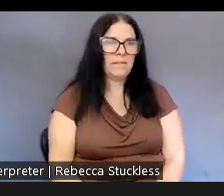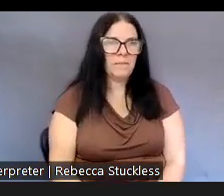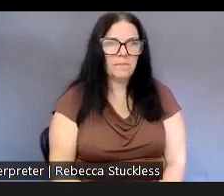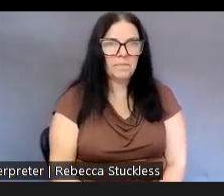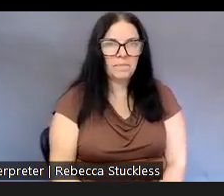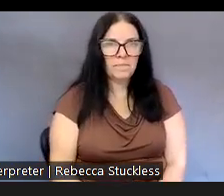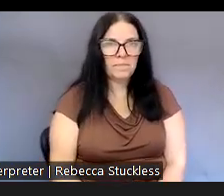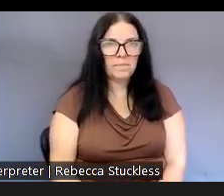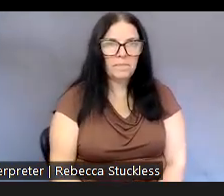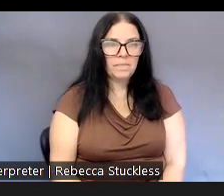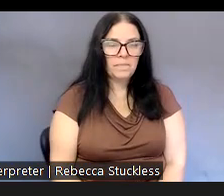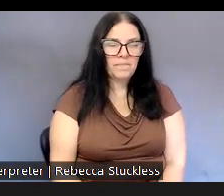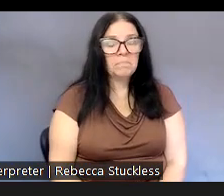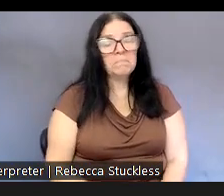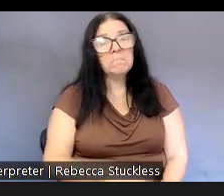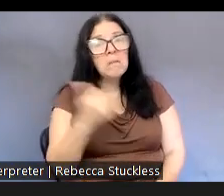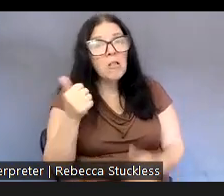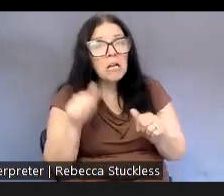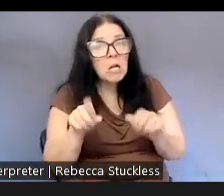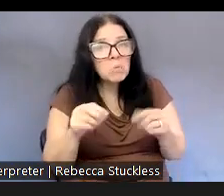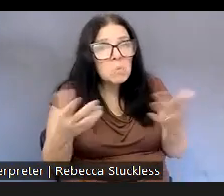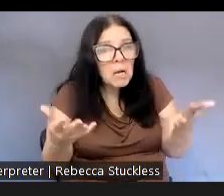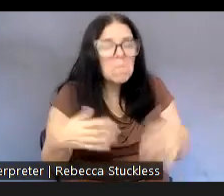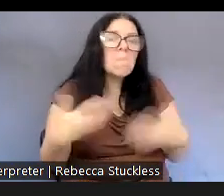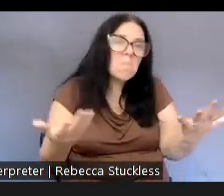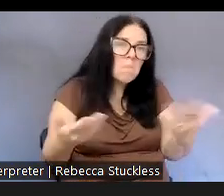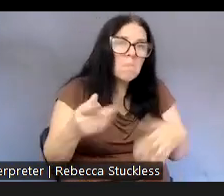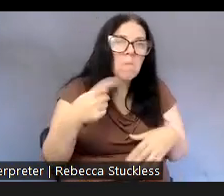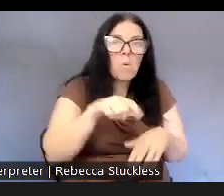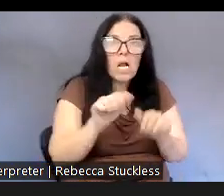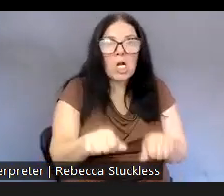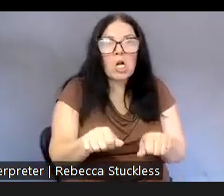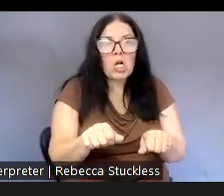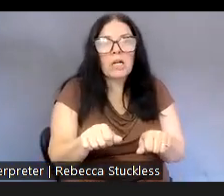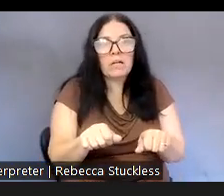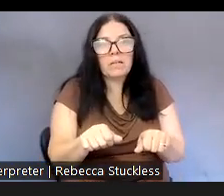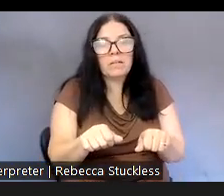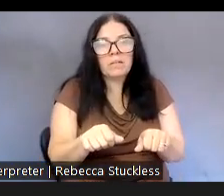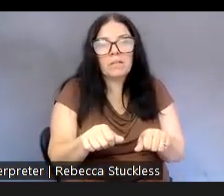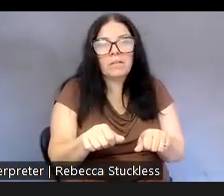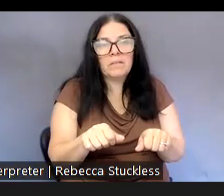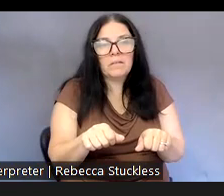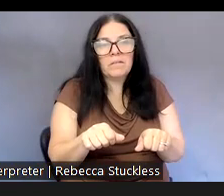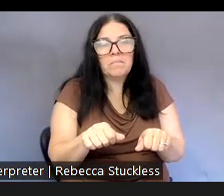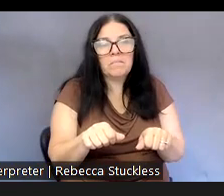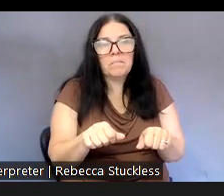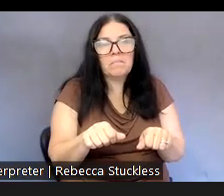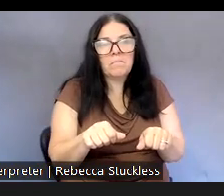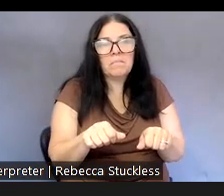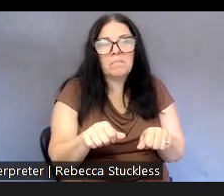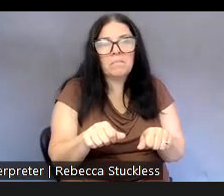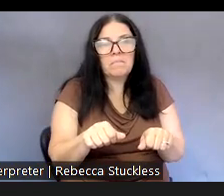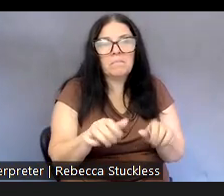What else could we do? Well, we could, again, potentially in consultation with the